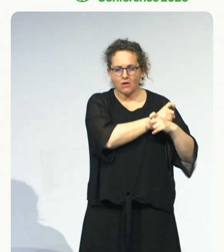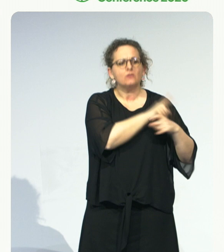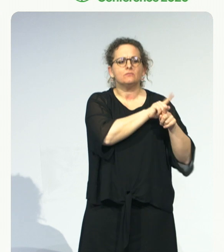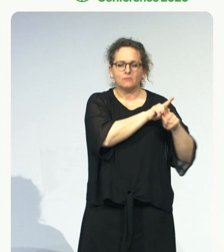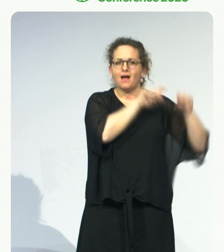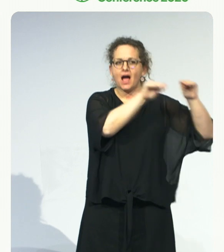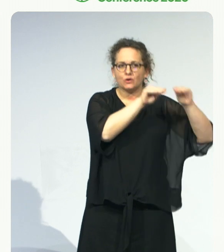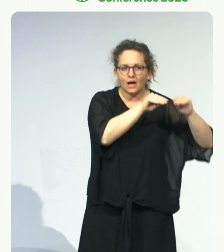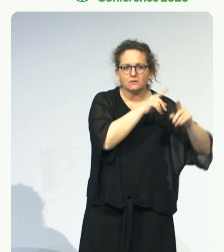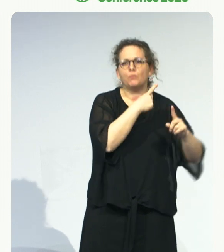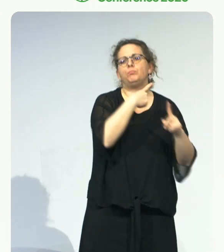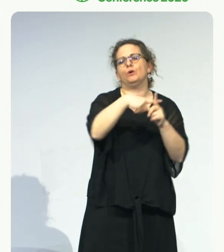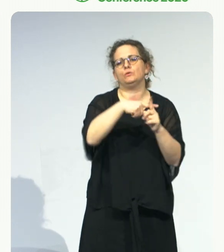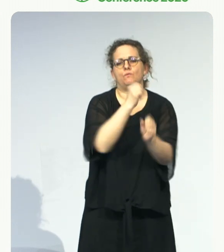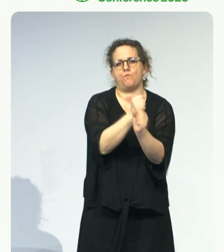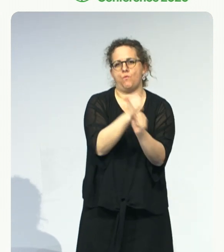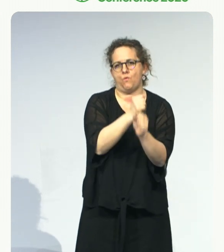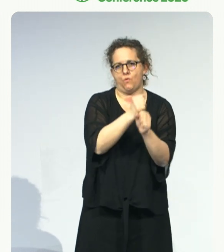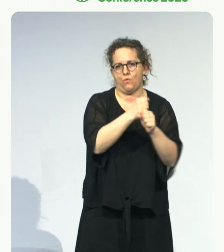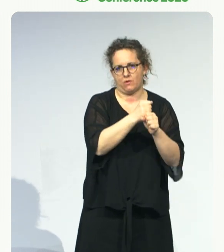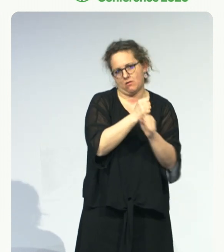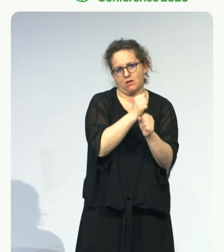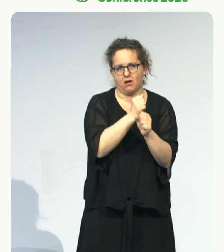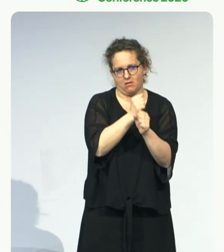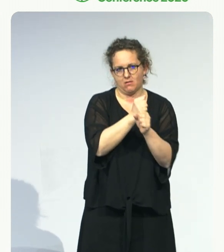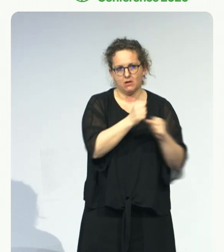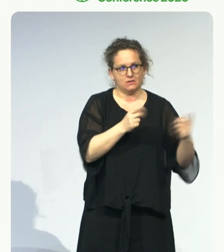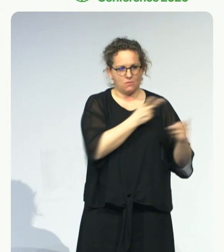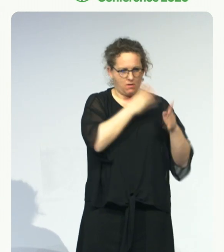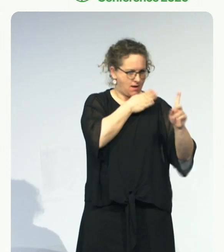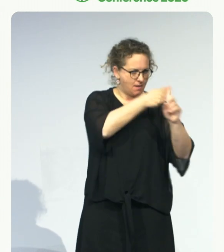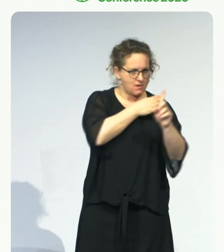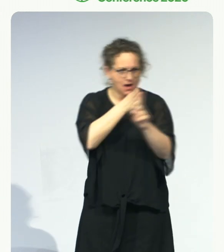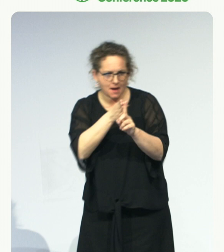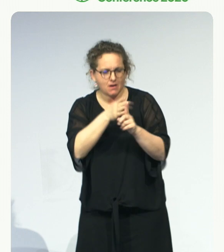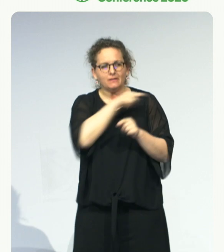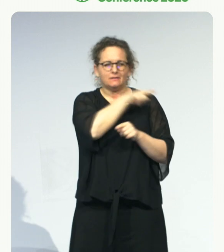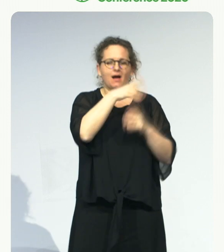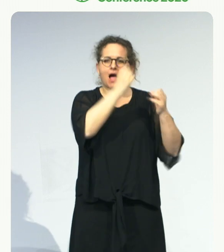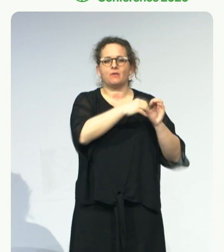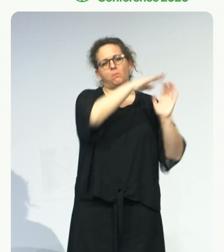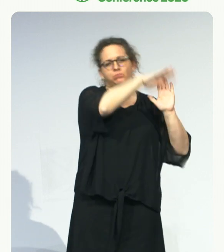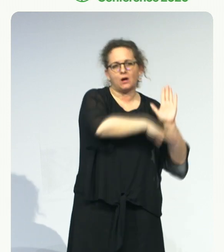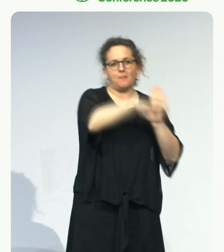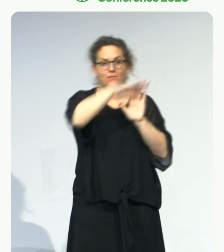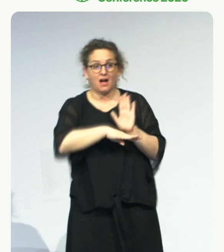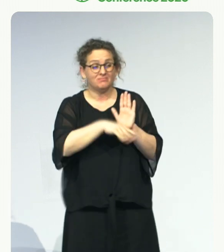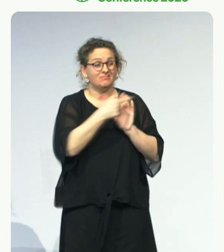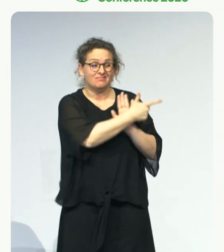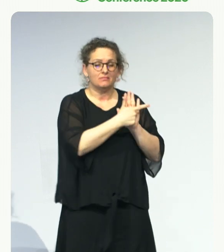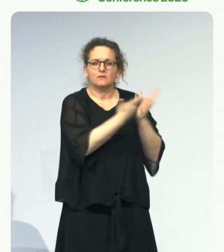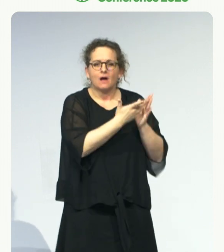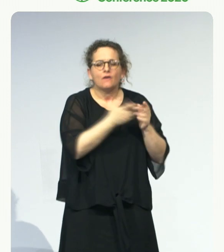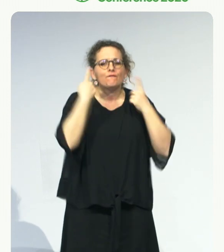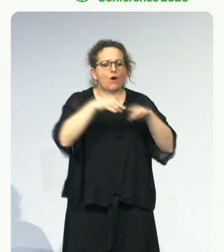inclusive system of education where all children and young people get the support they need to participate in